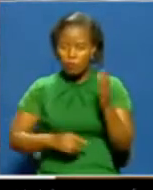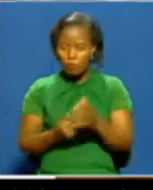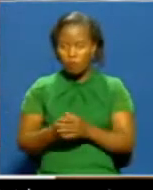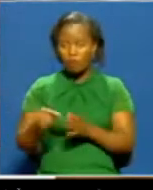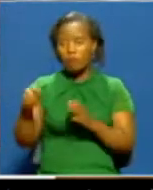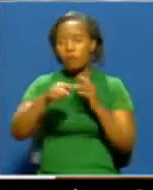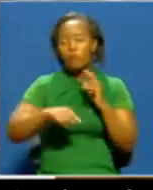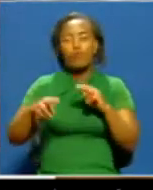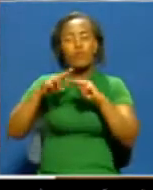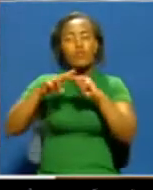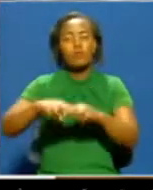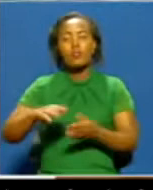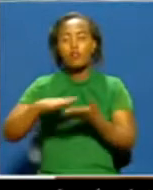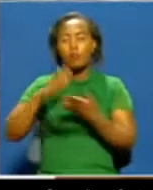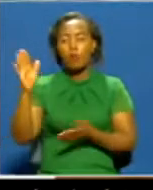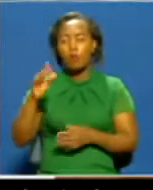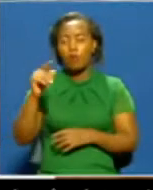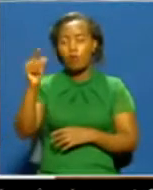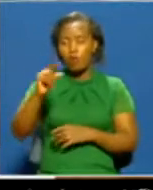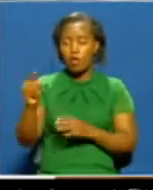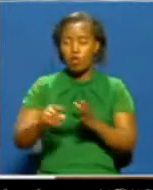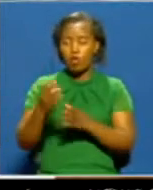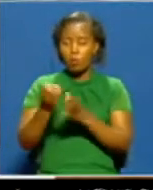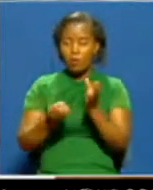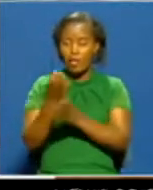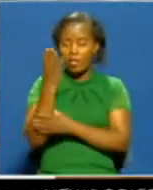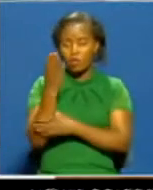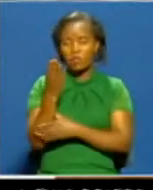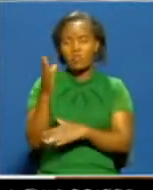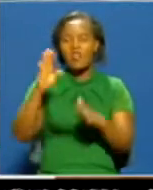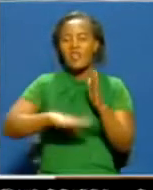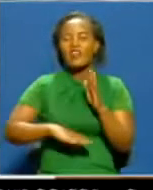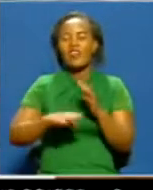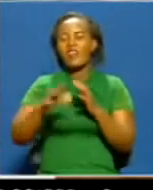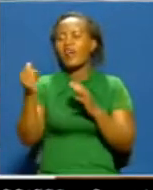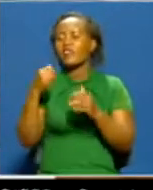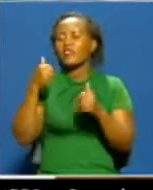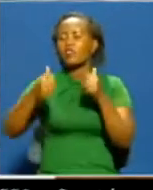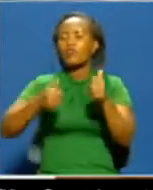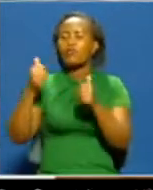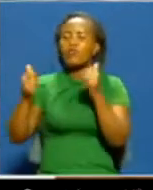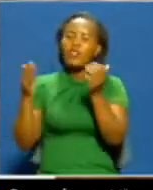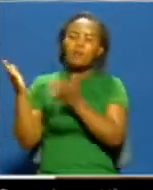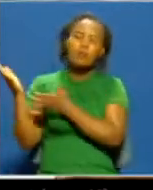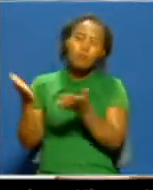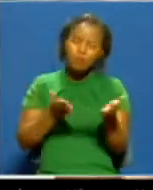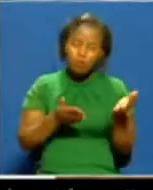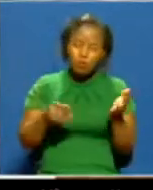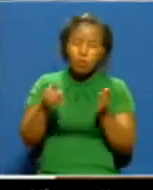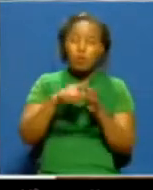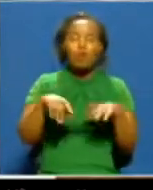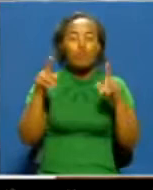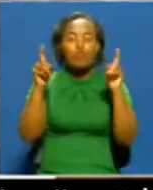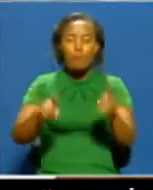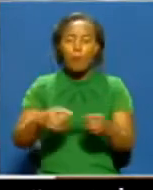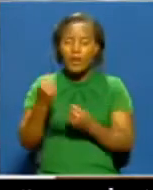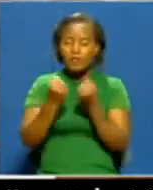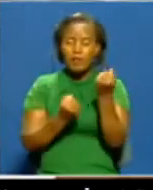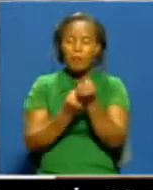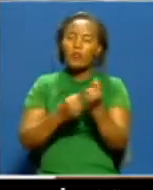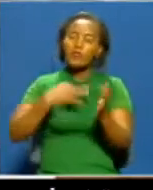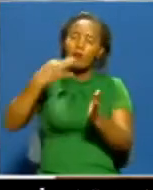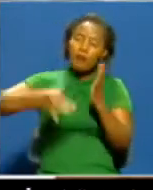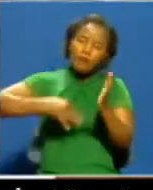on local production than anything imported. We want to support our factories. We want to support our